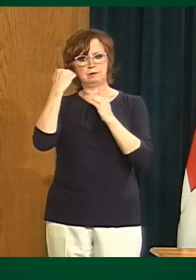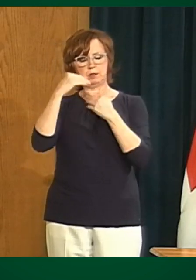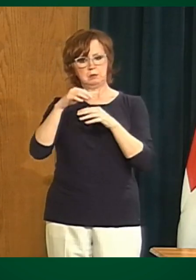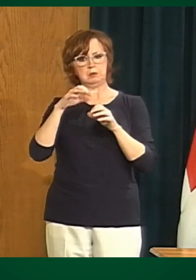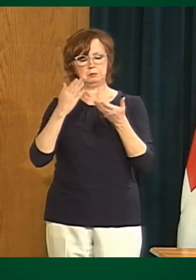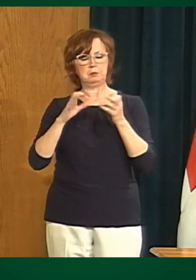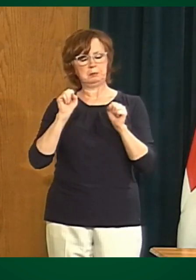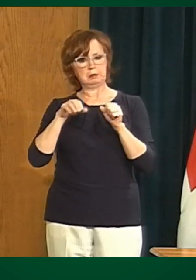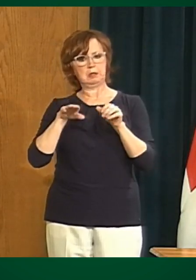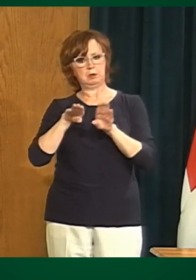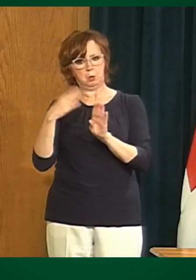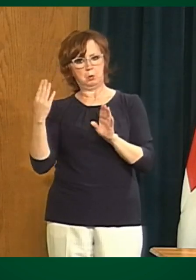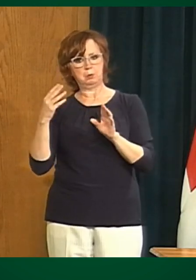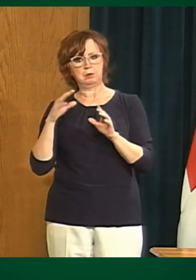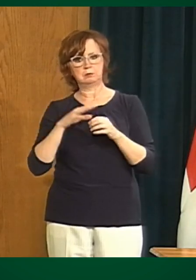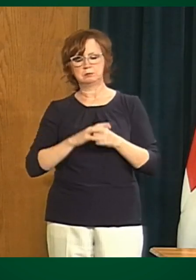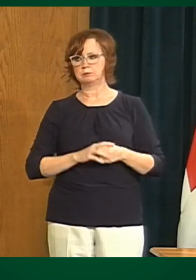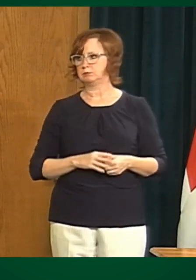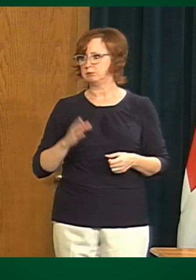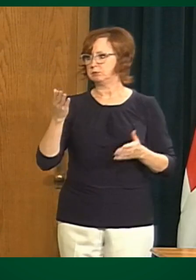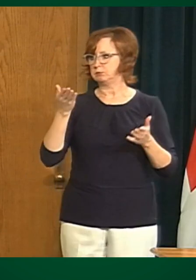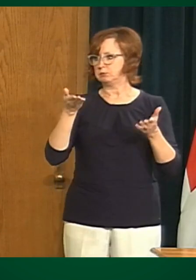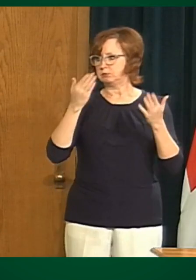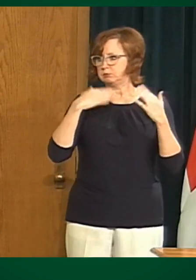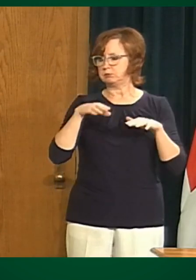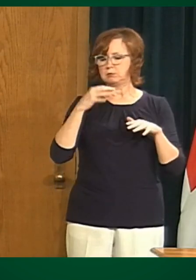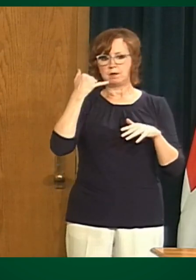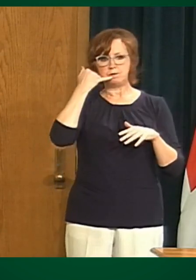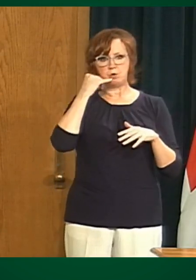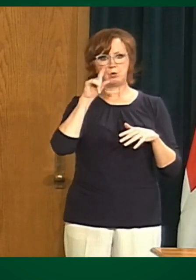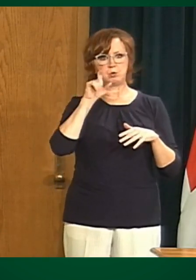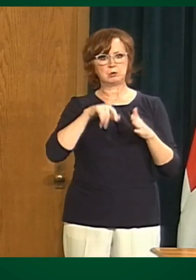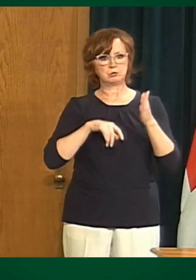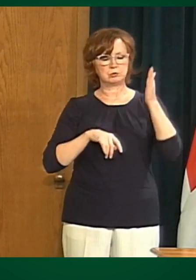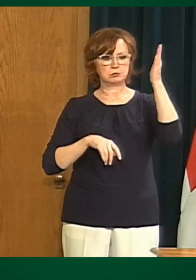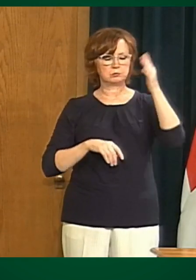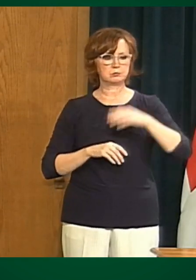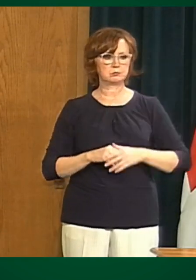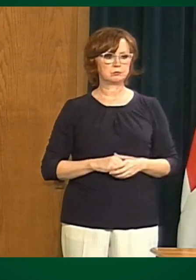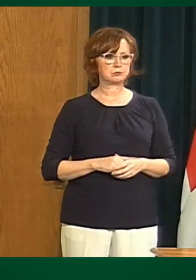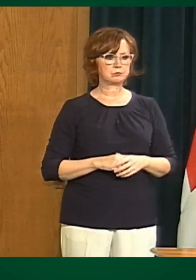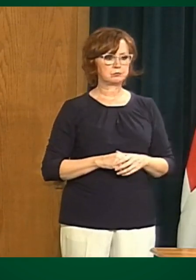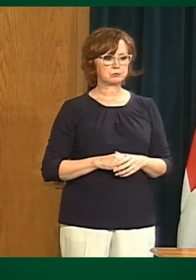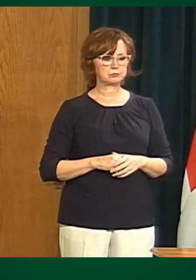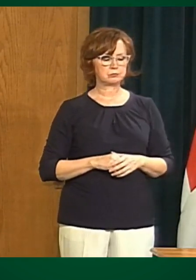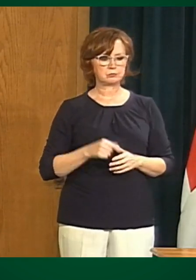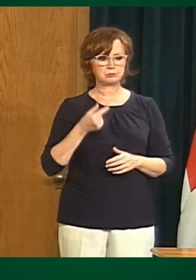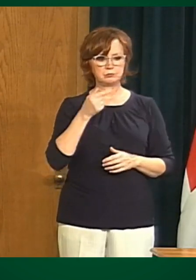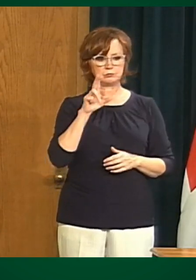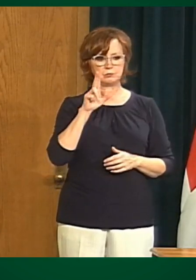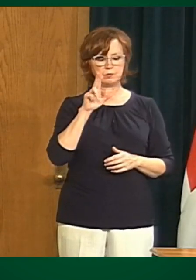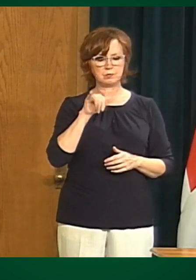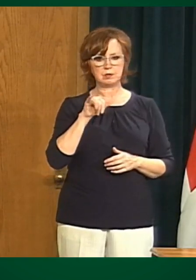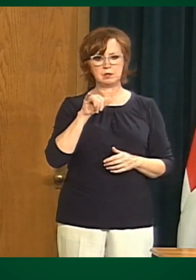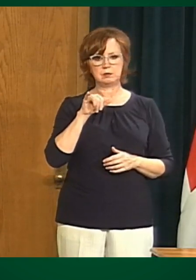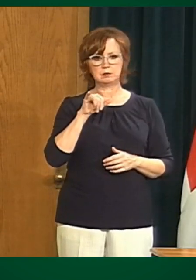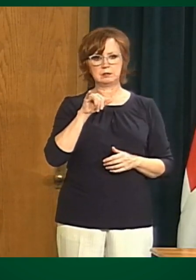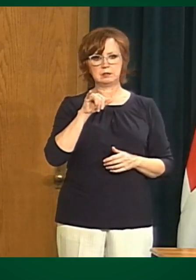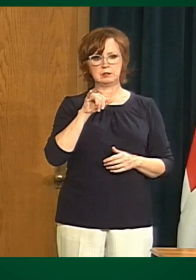the Loche area. We'll take our next question from the phone line, operator. We have Guy Quinville with